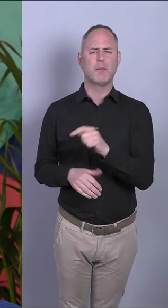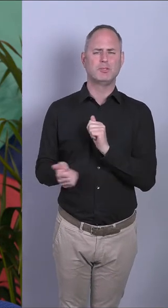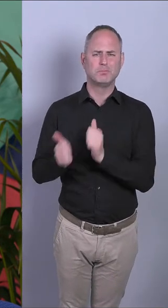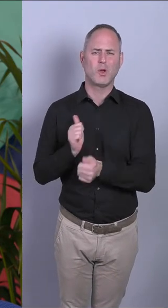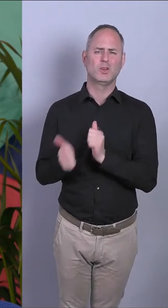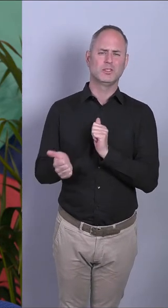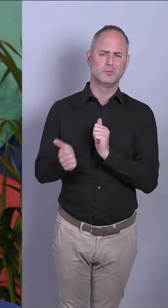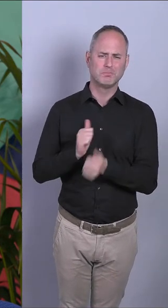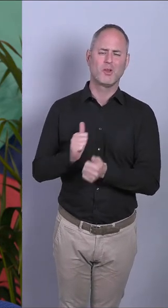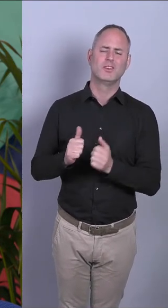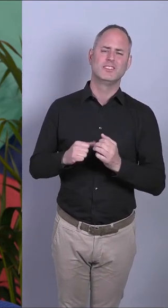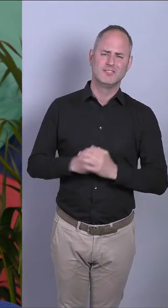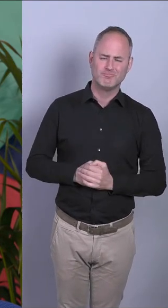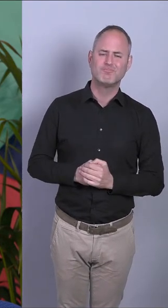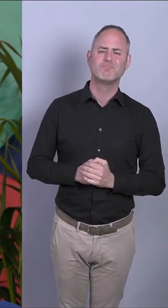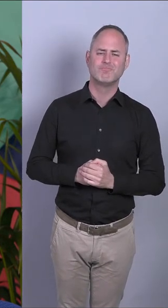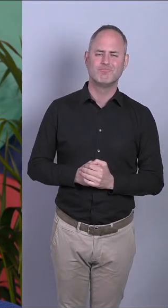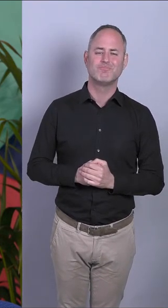other than that,